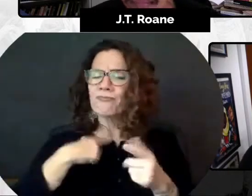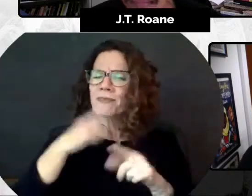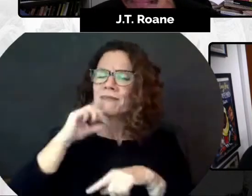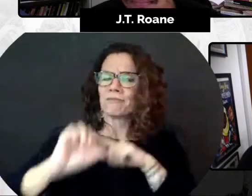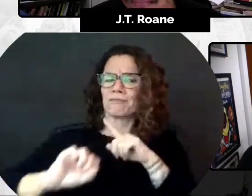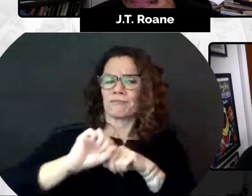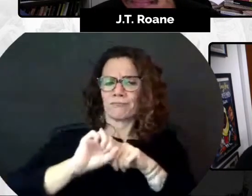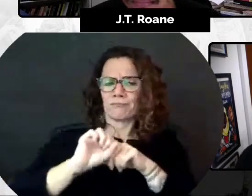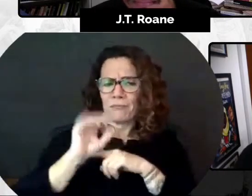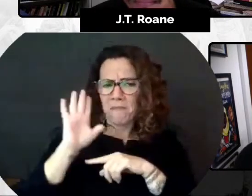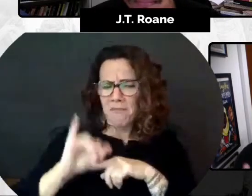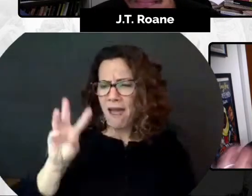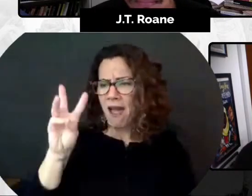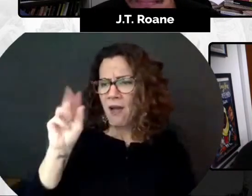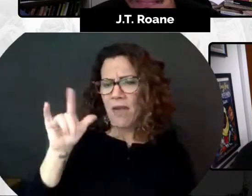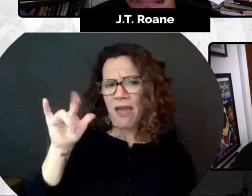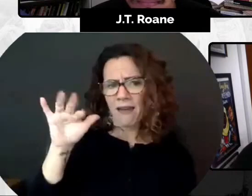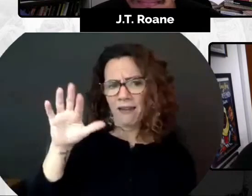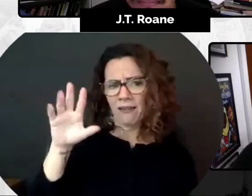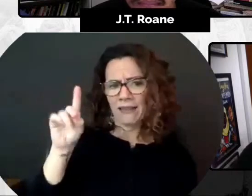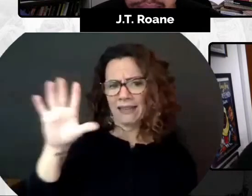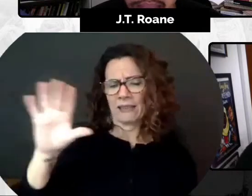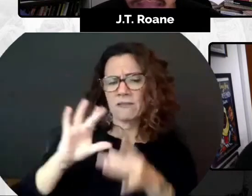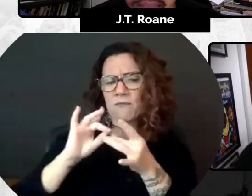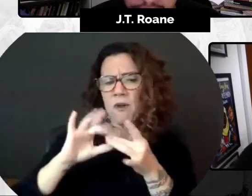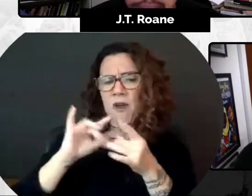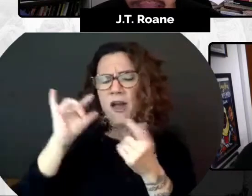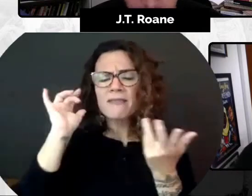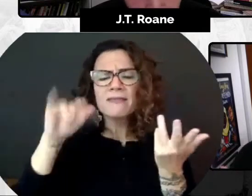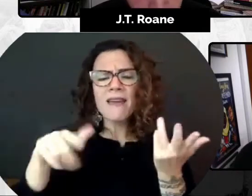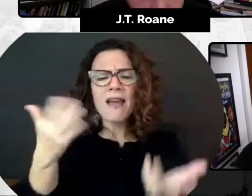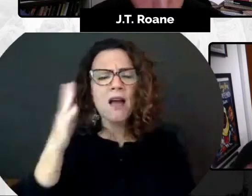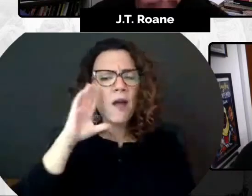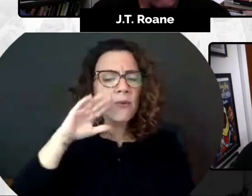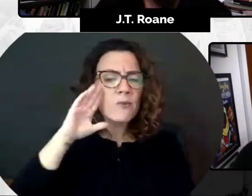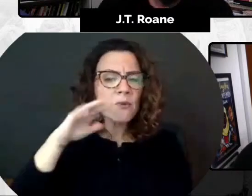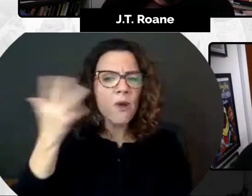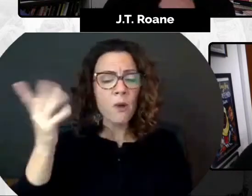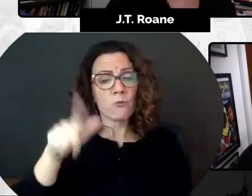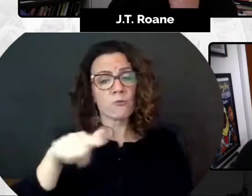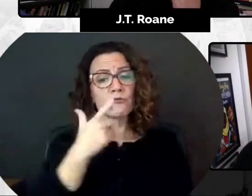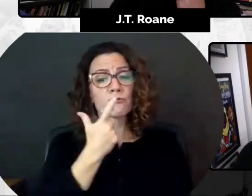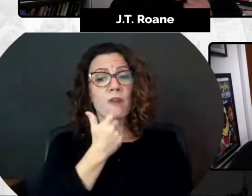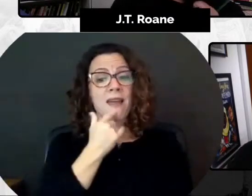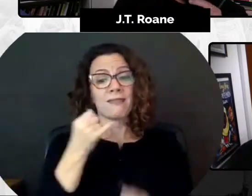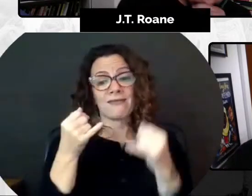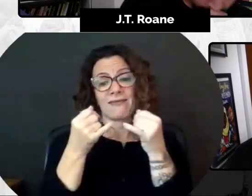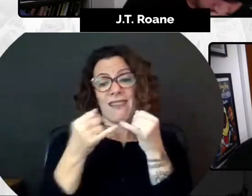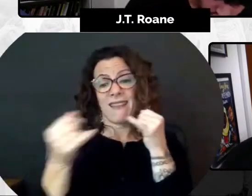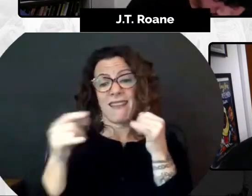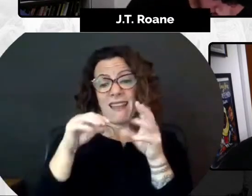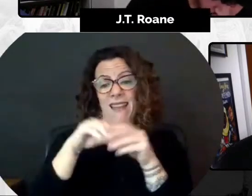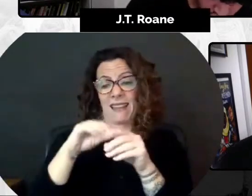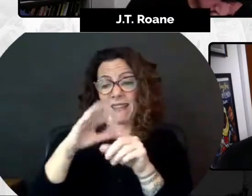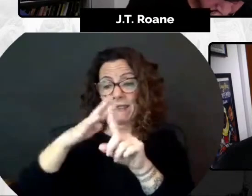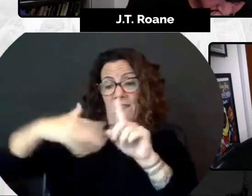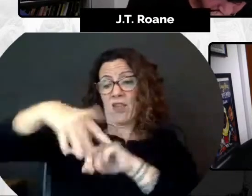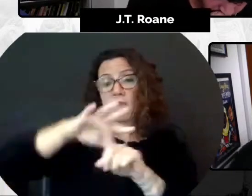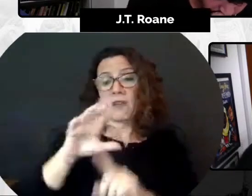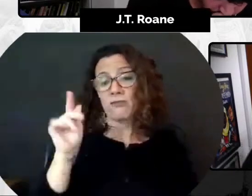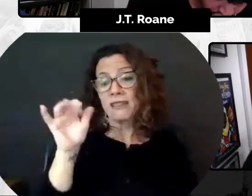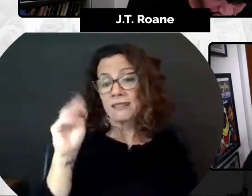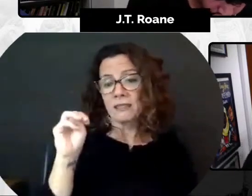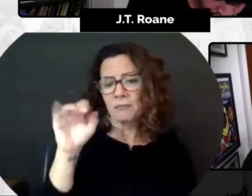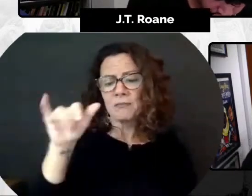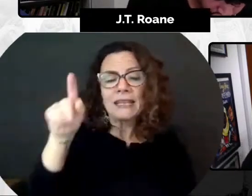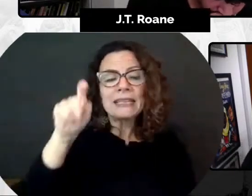of it's like redlining is environmental racism, right? Like needing to think beyond even just the site of the prison, although the prison absolutely